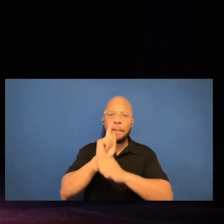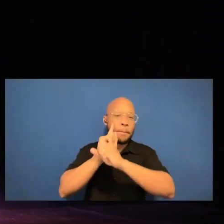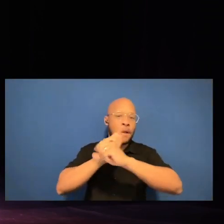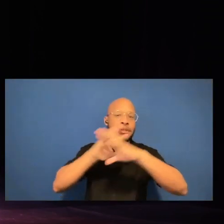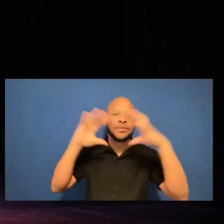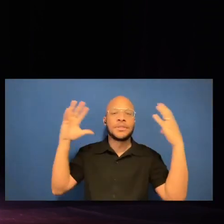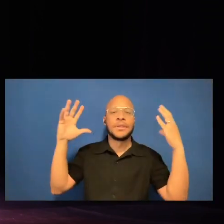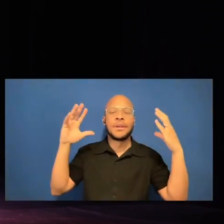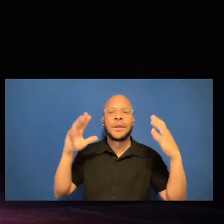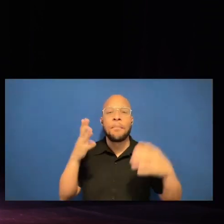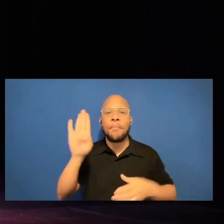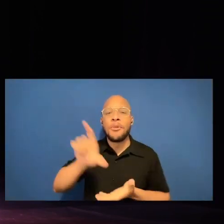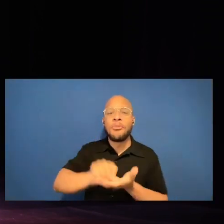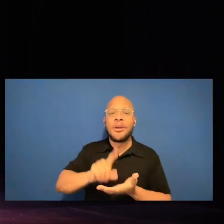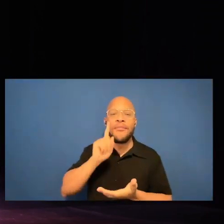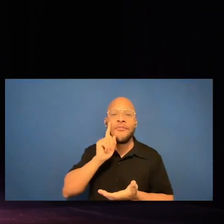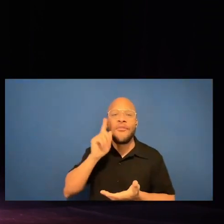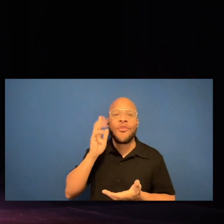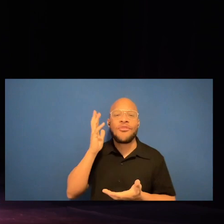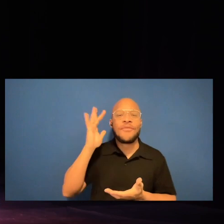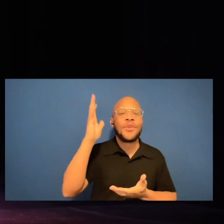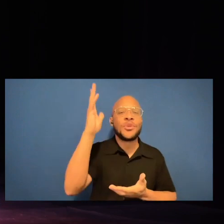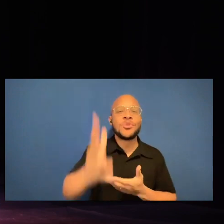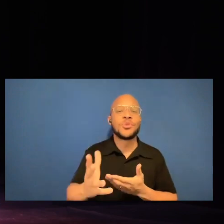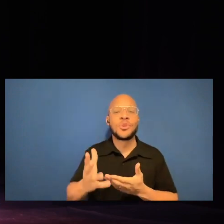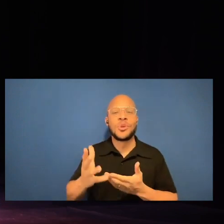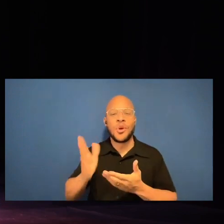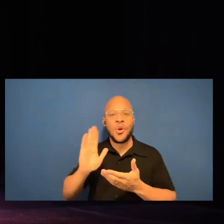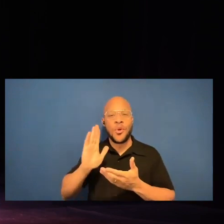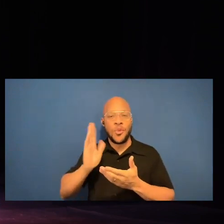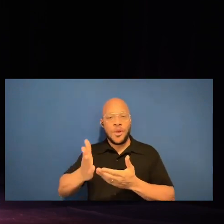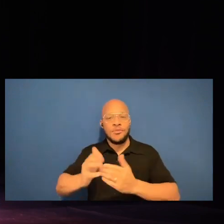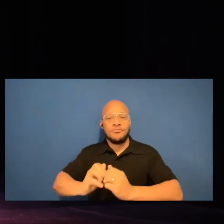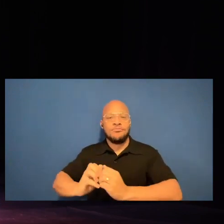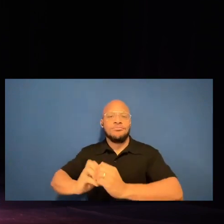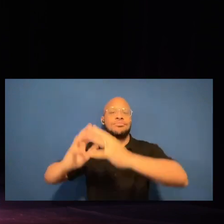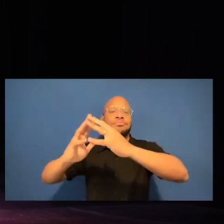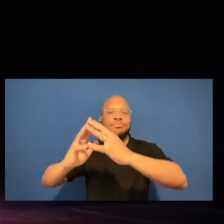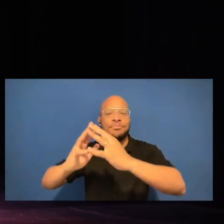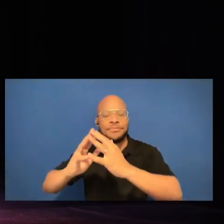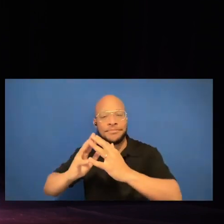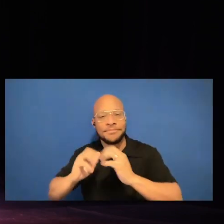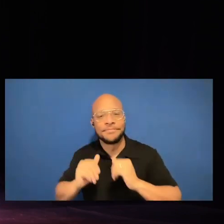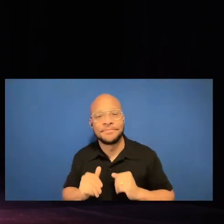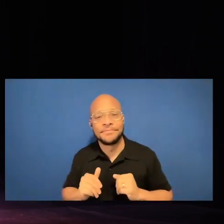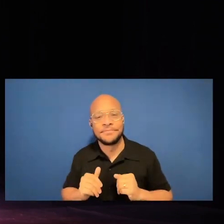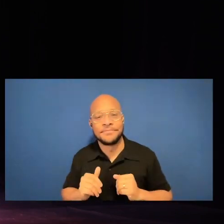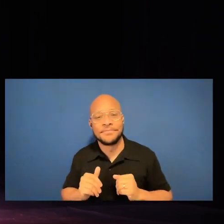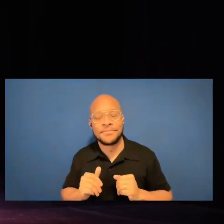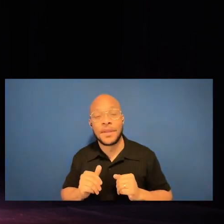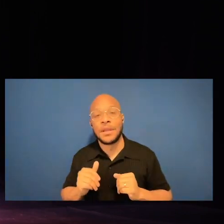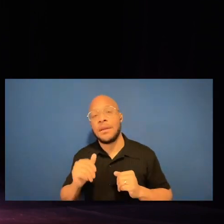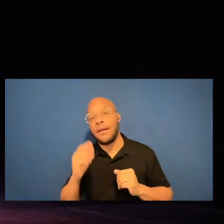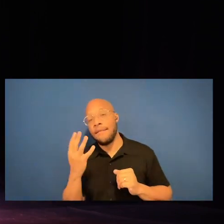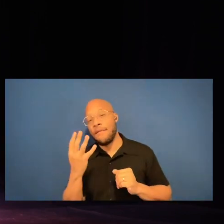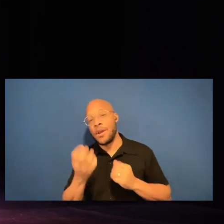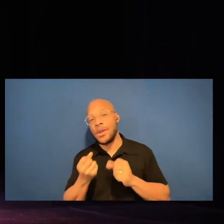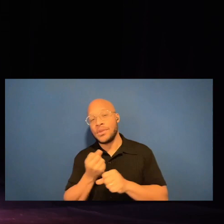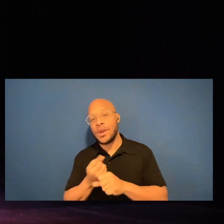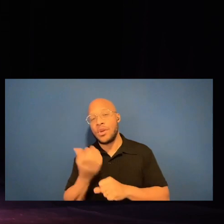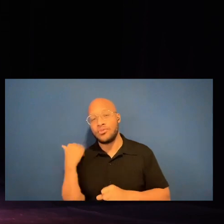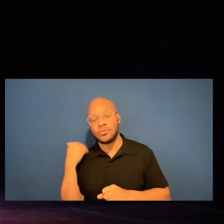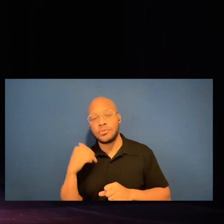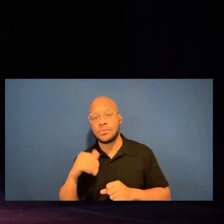existence. A little less than 4 years ago, the world turned on its head. The country went into